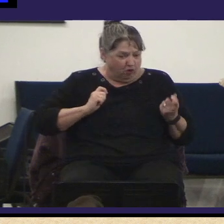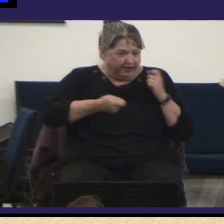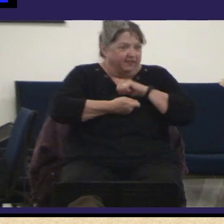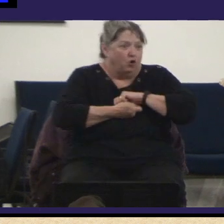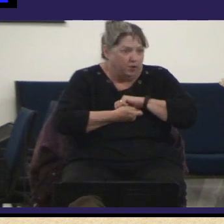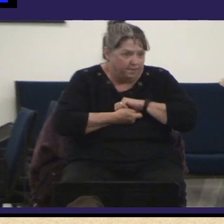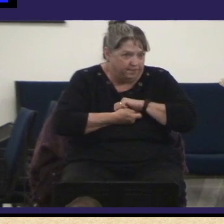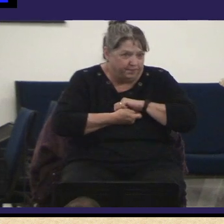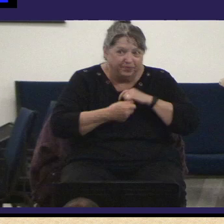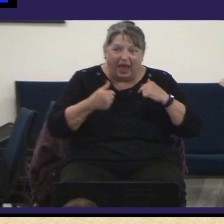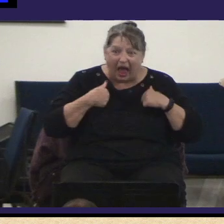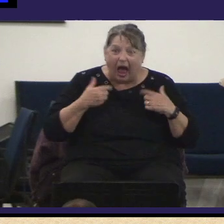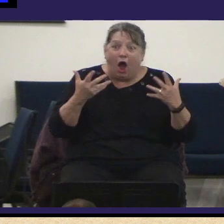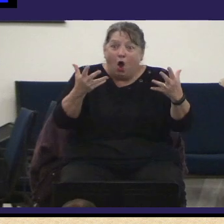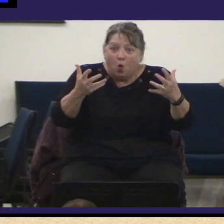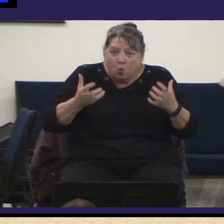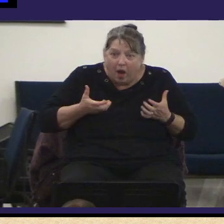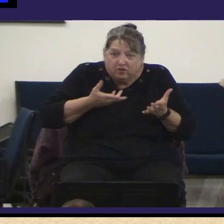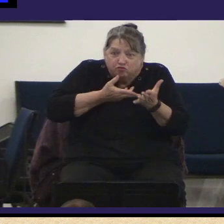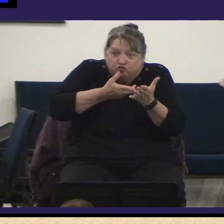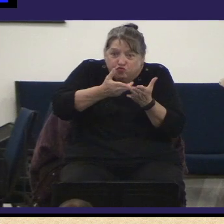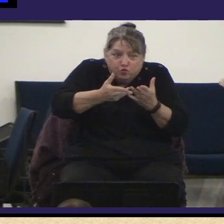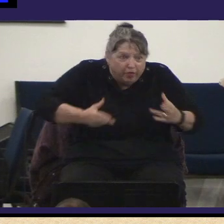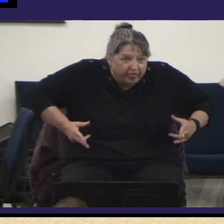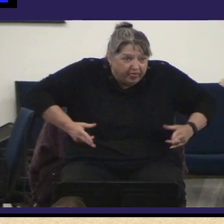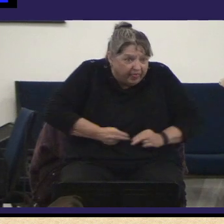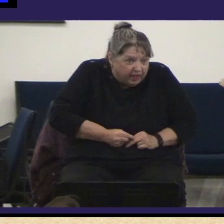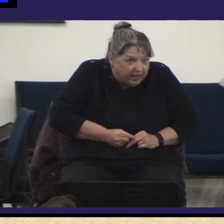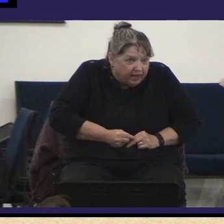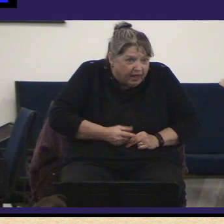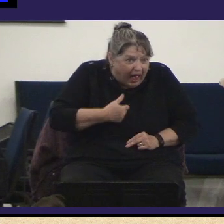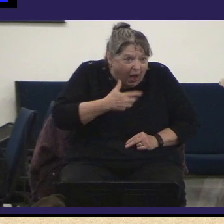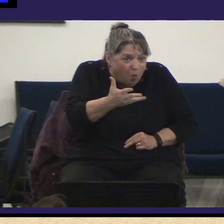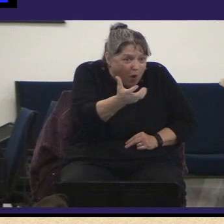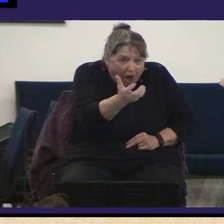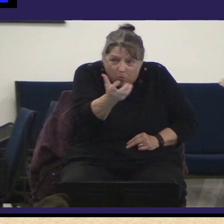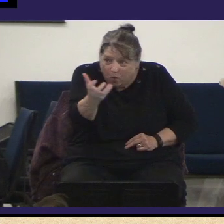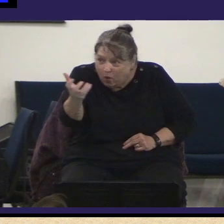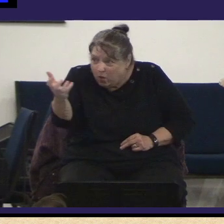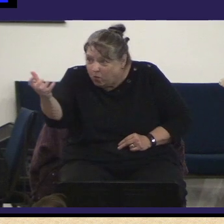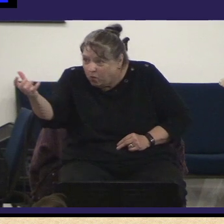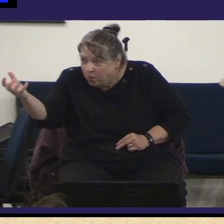the belt of truth buckled around my waist. An excellent class.